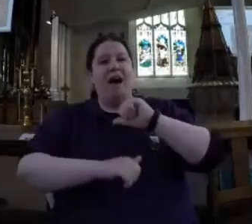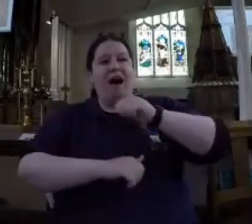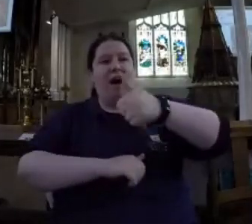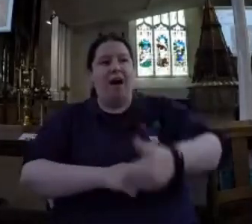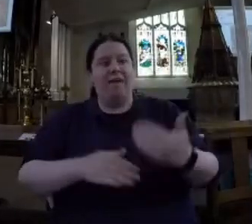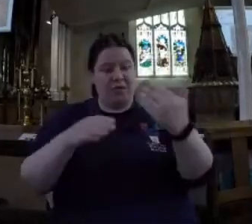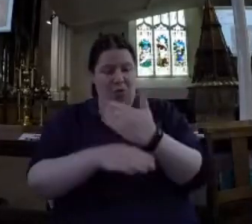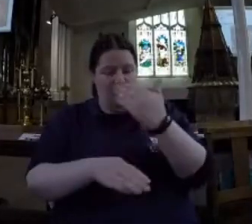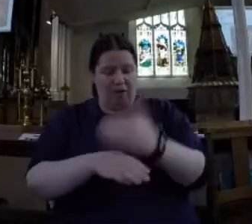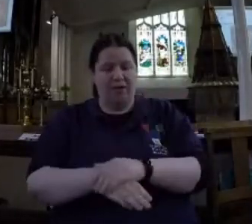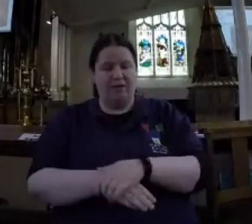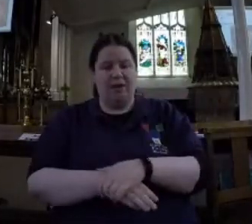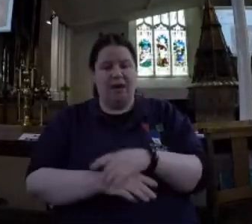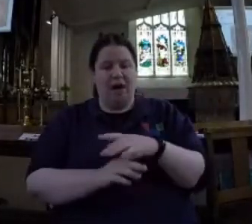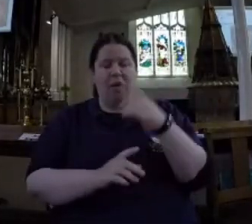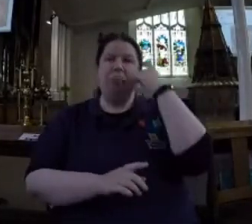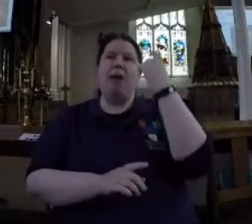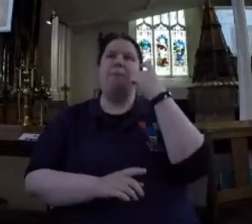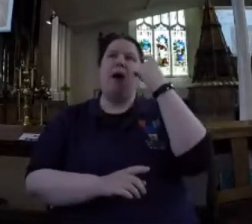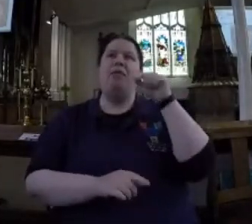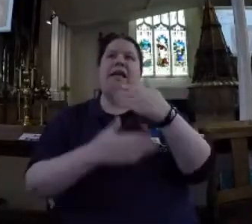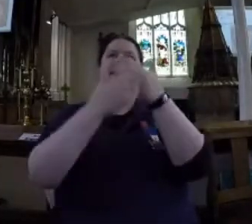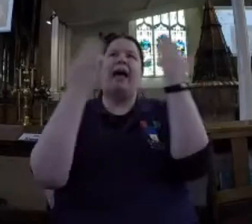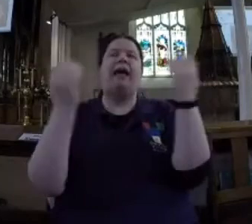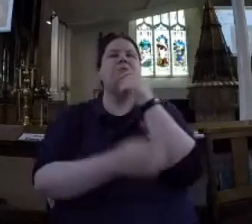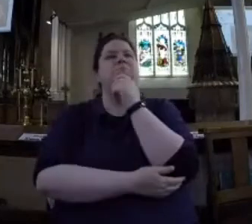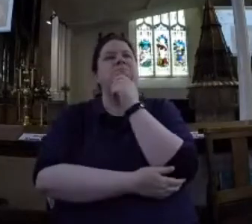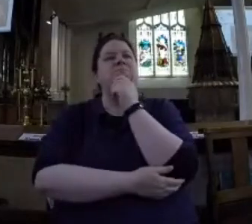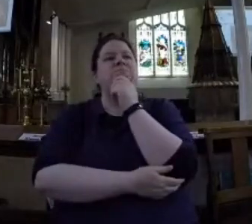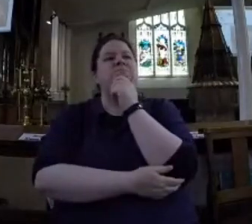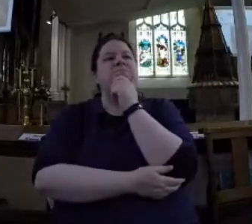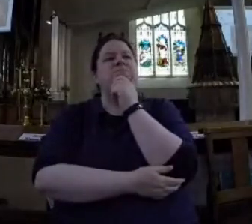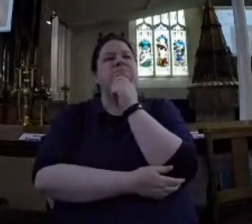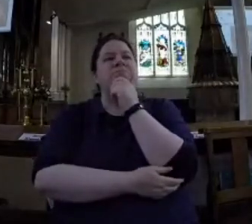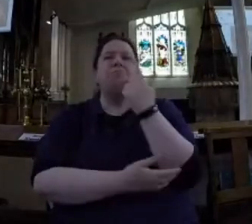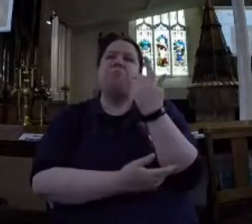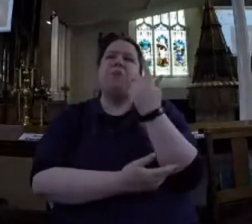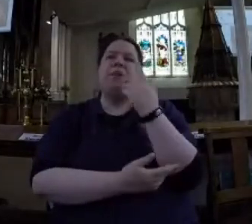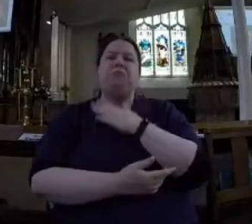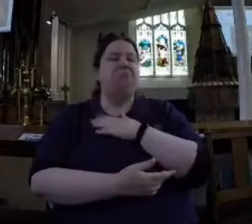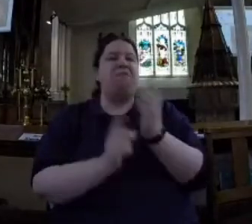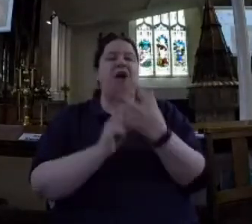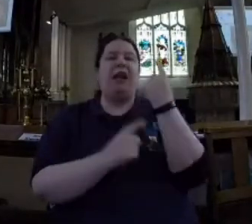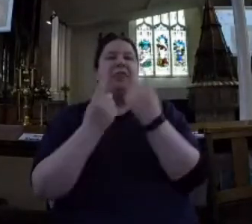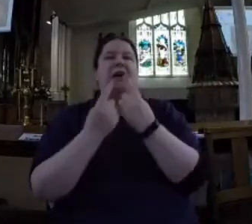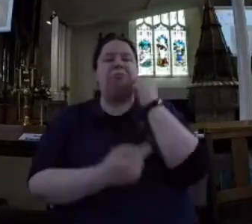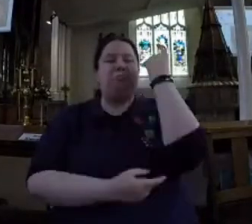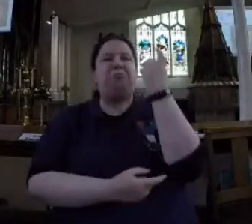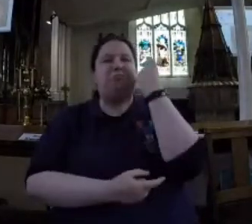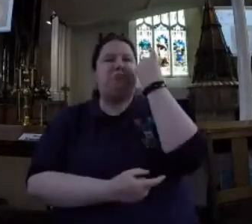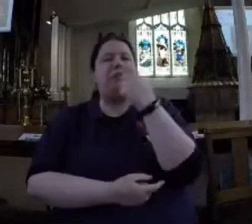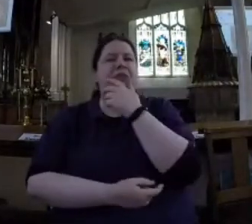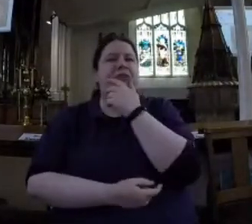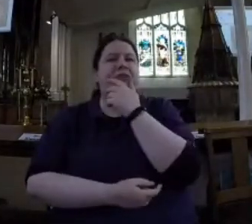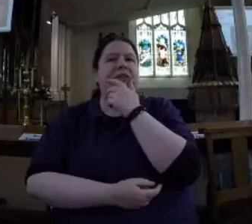home and I'd find a thought for the day. If I didn't like anything I could find, I'd think something up. And when Johnny had thought